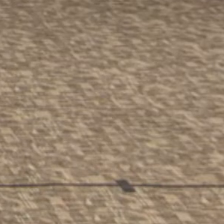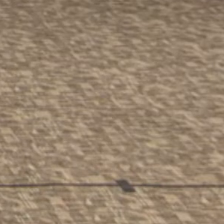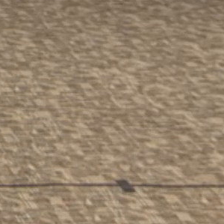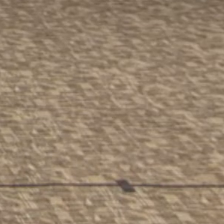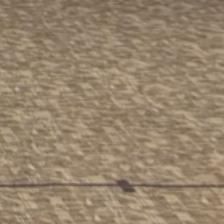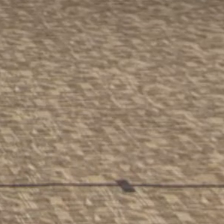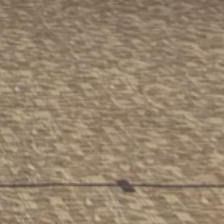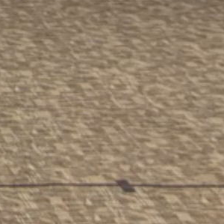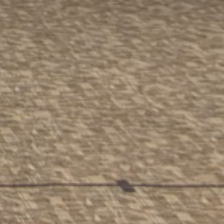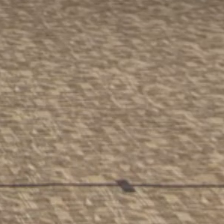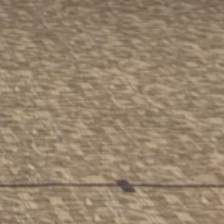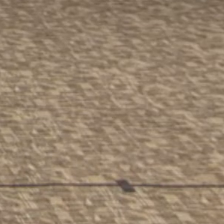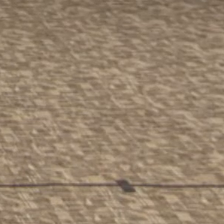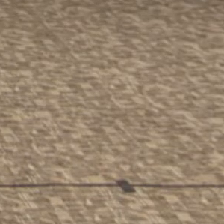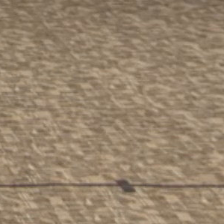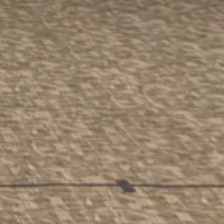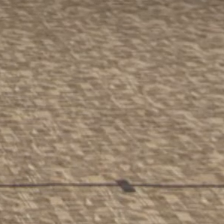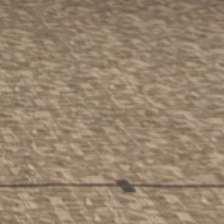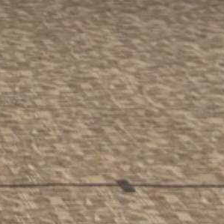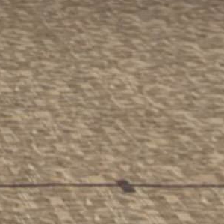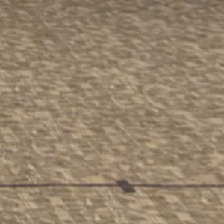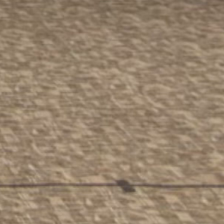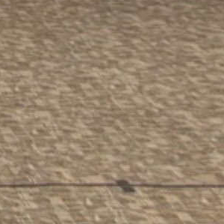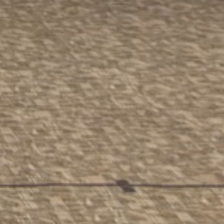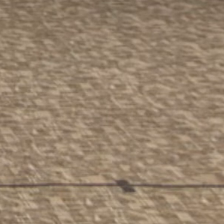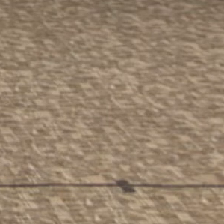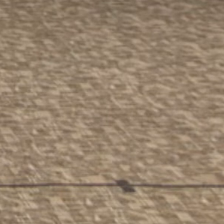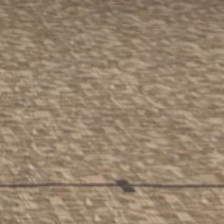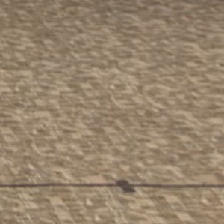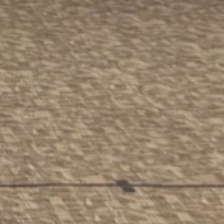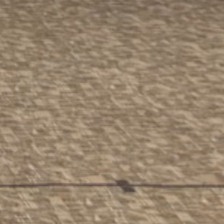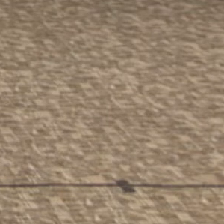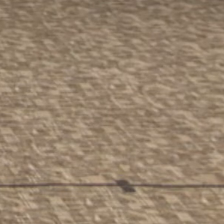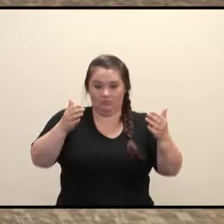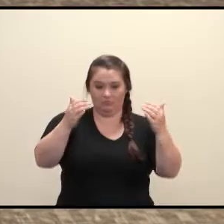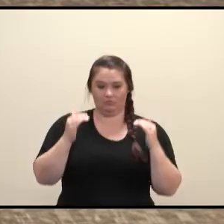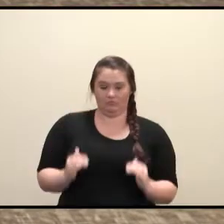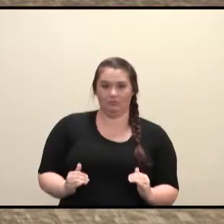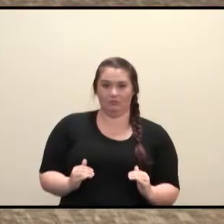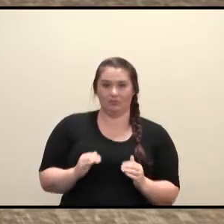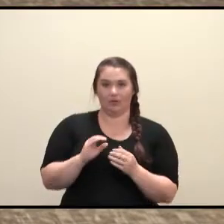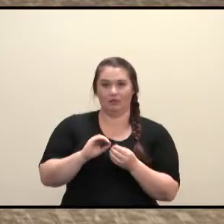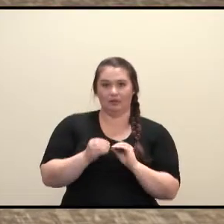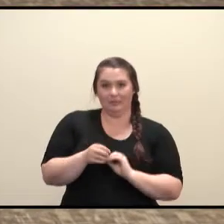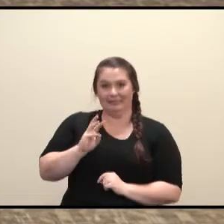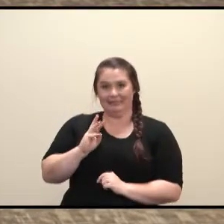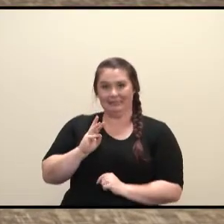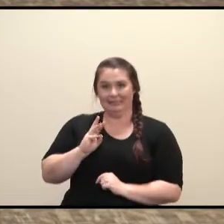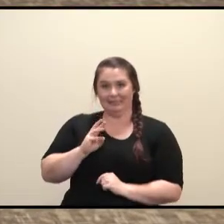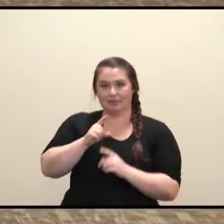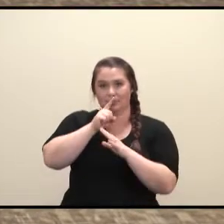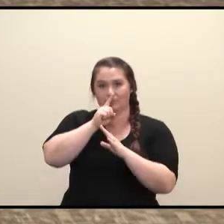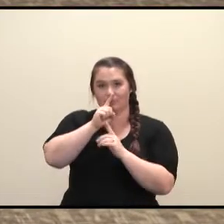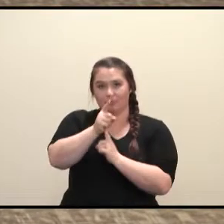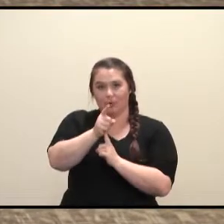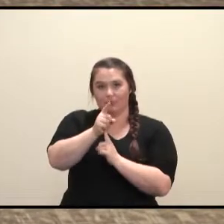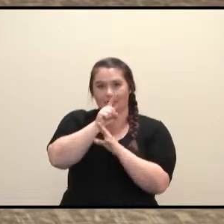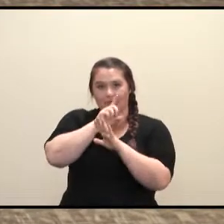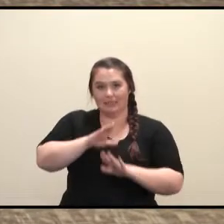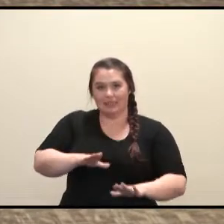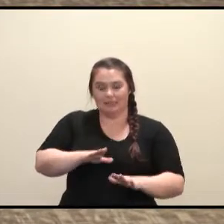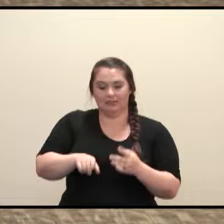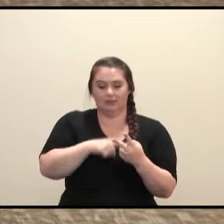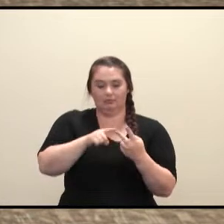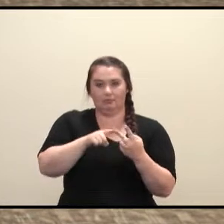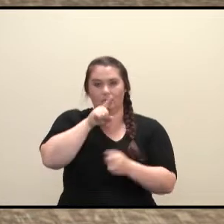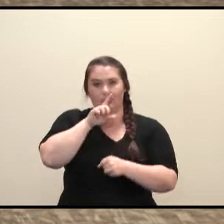We are going to, at this moment, move to item number 6, moment of silence and the Pledge of Allegiance.